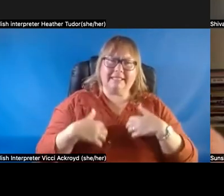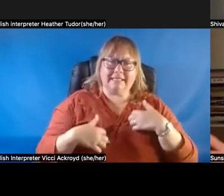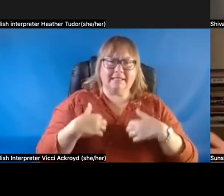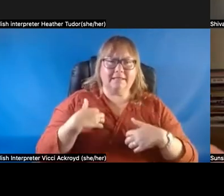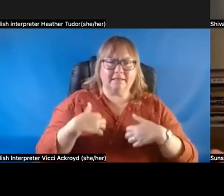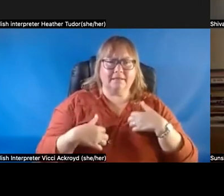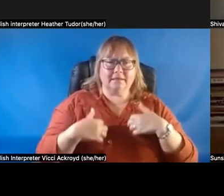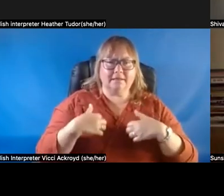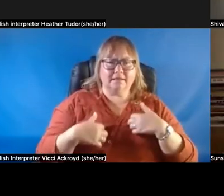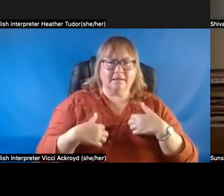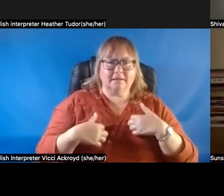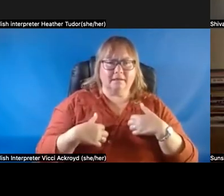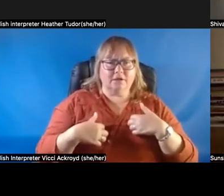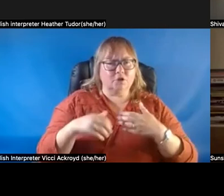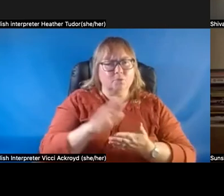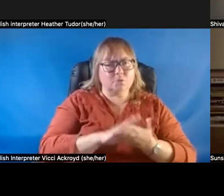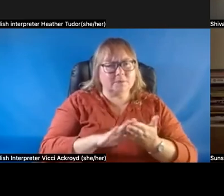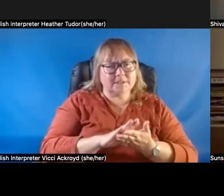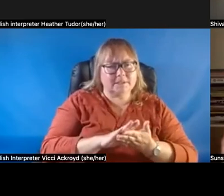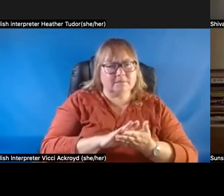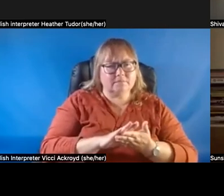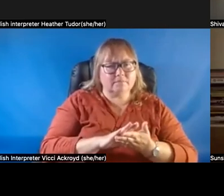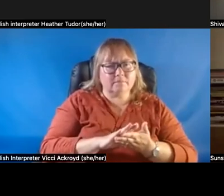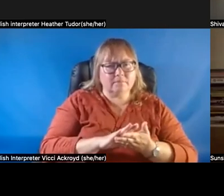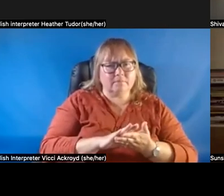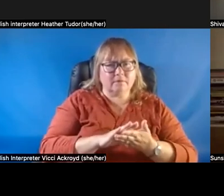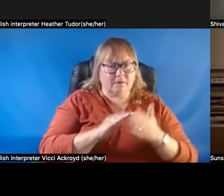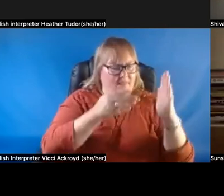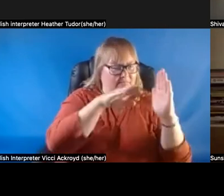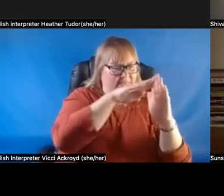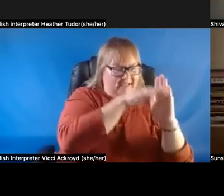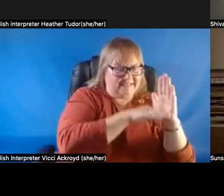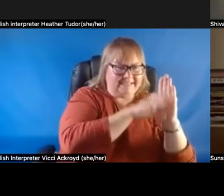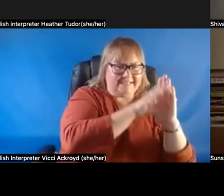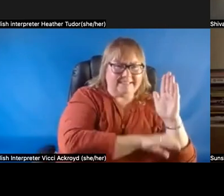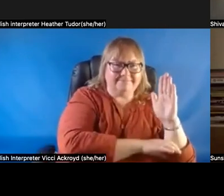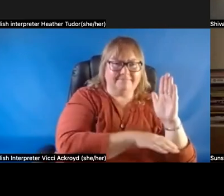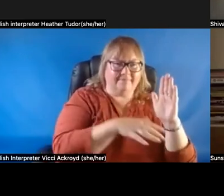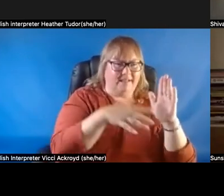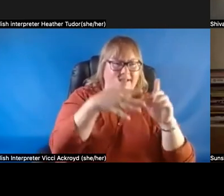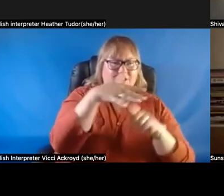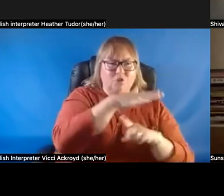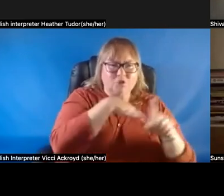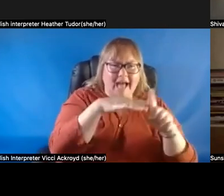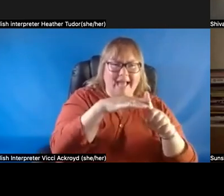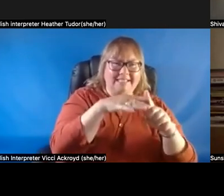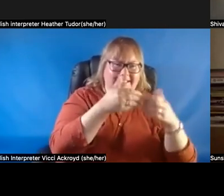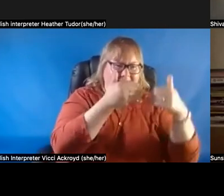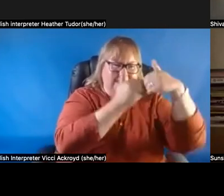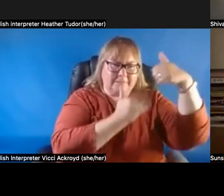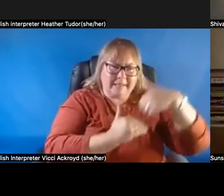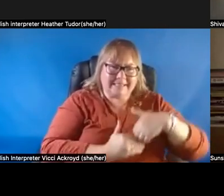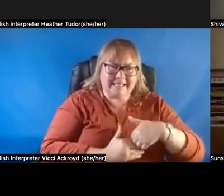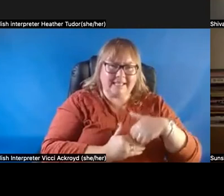people's attention, which is stratification of society, this hierarchical understanding